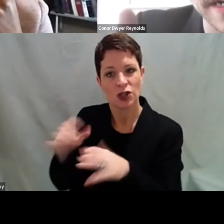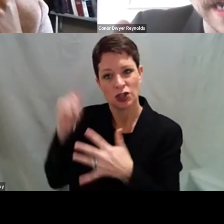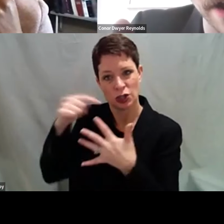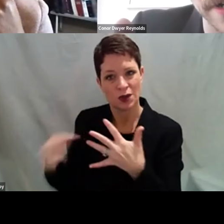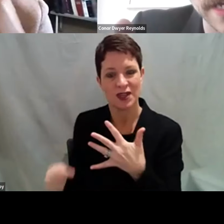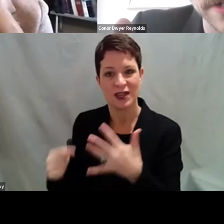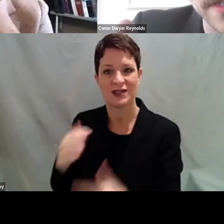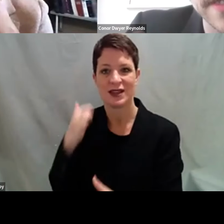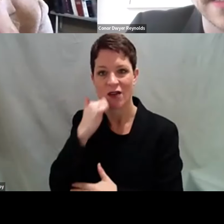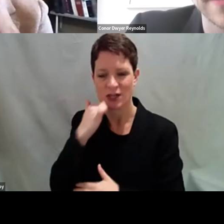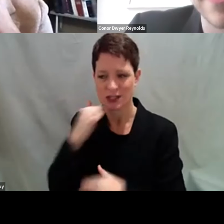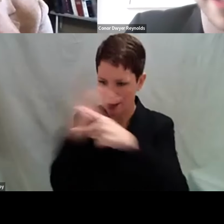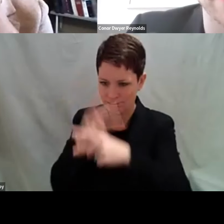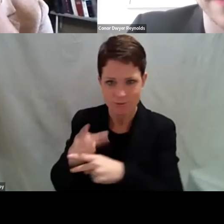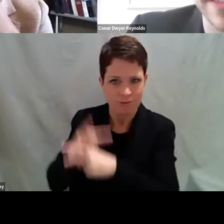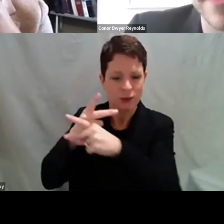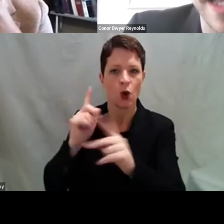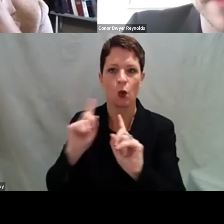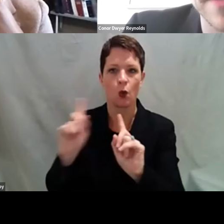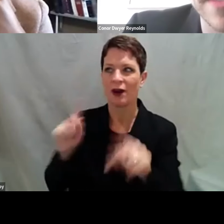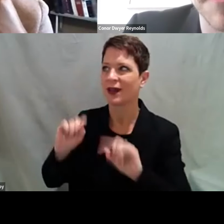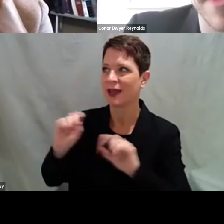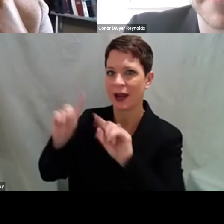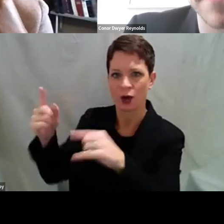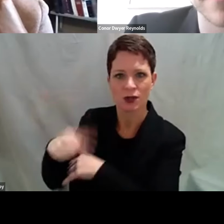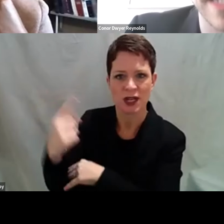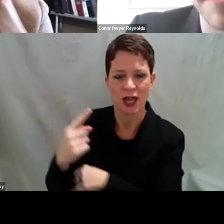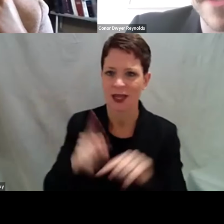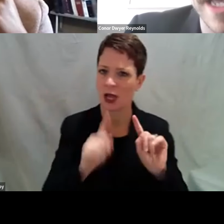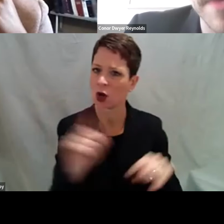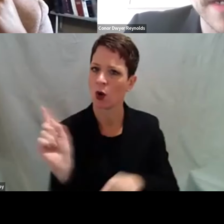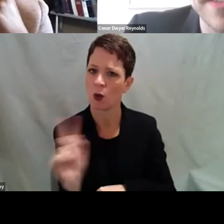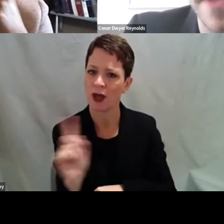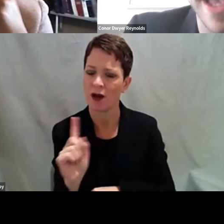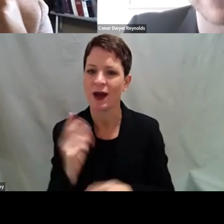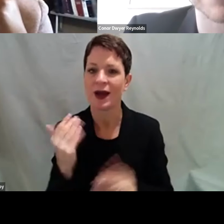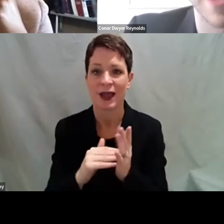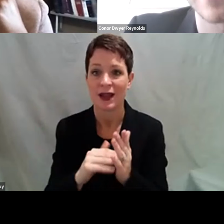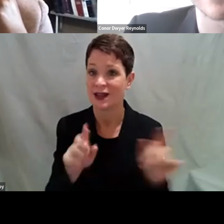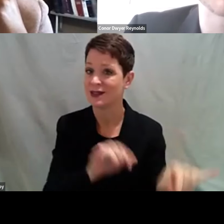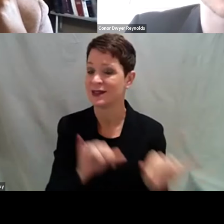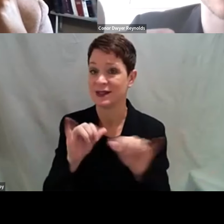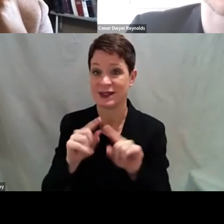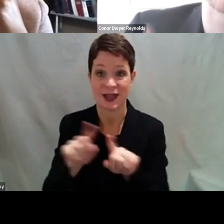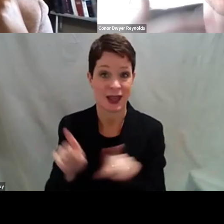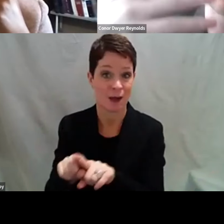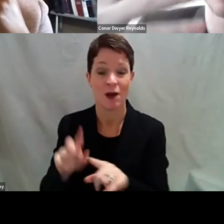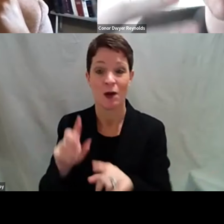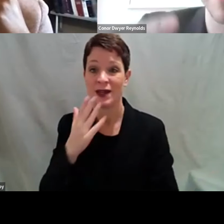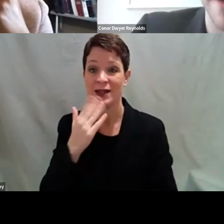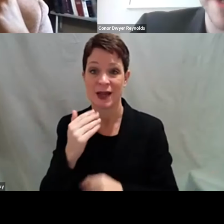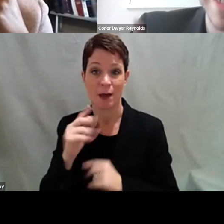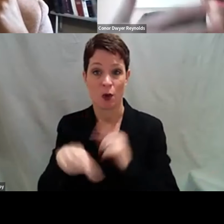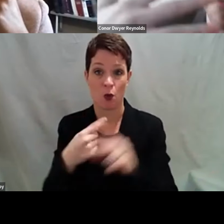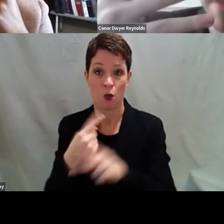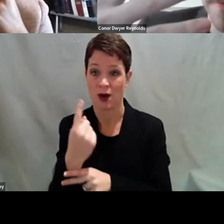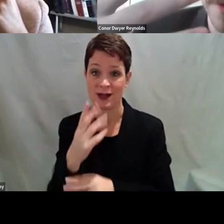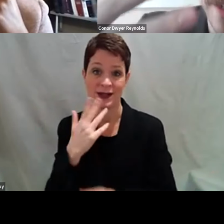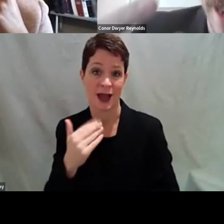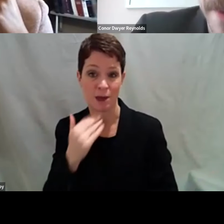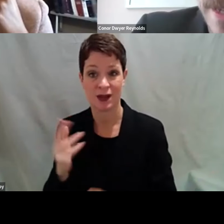of day-to-day calculations. The parallel here is obviously with people with type 1 diabetes who have to constantly be the burden, and what the government